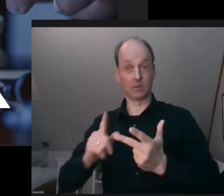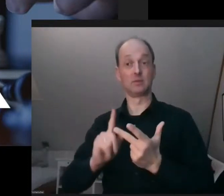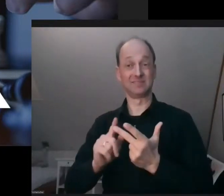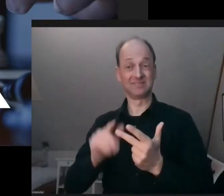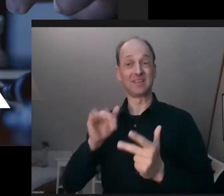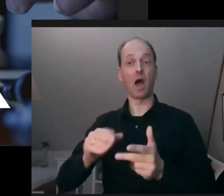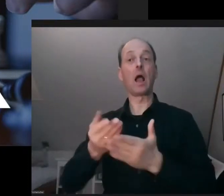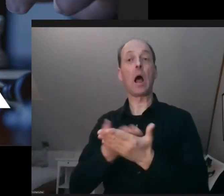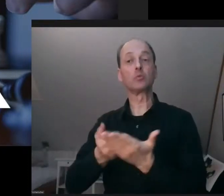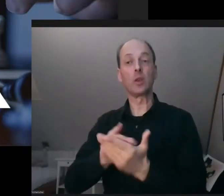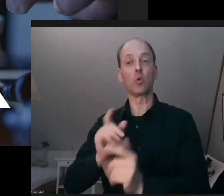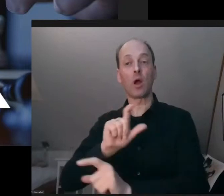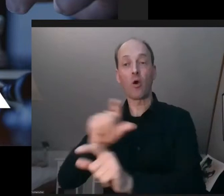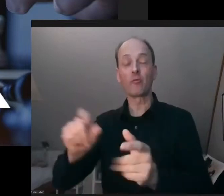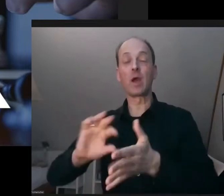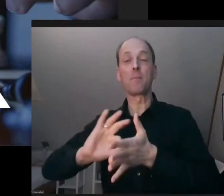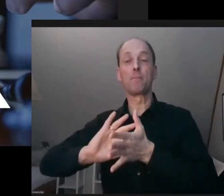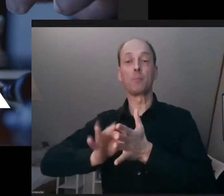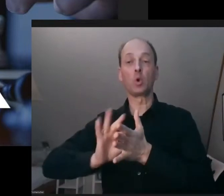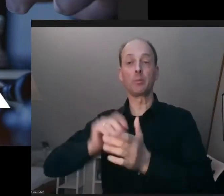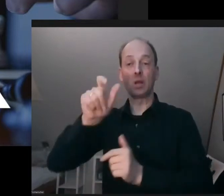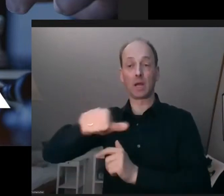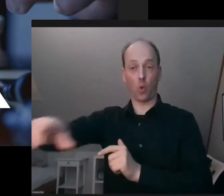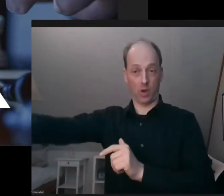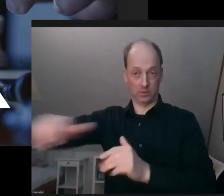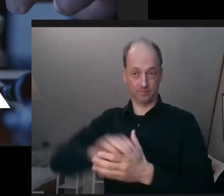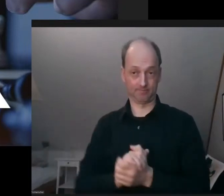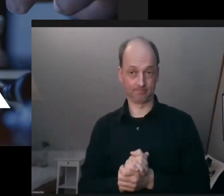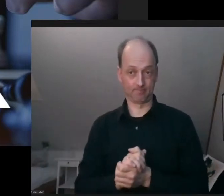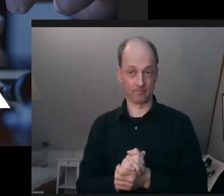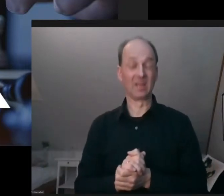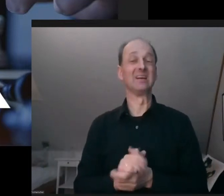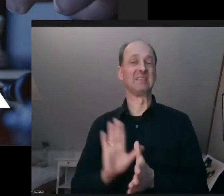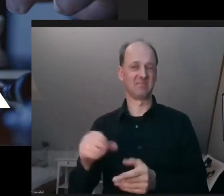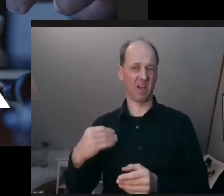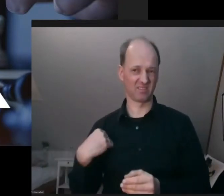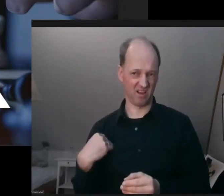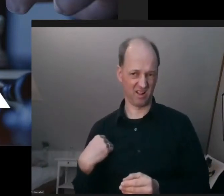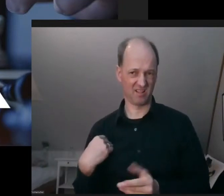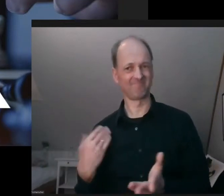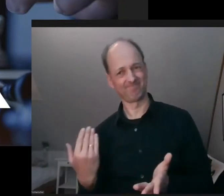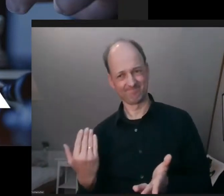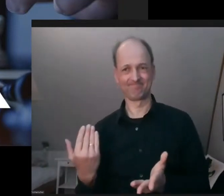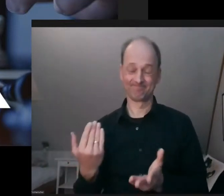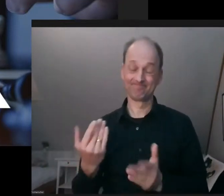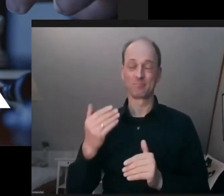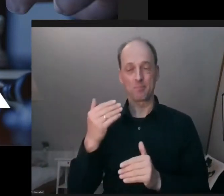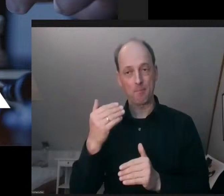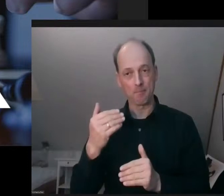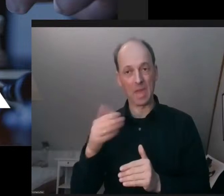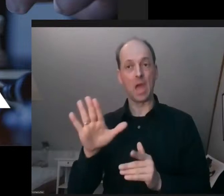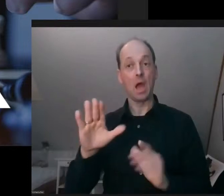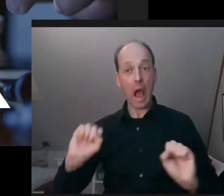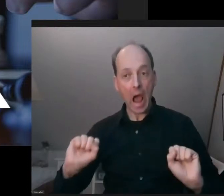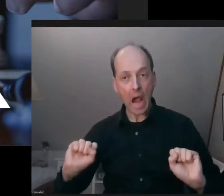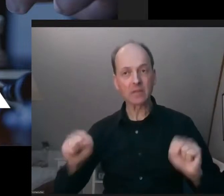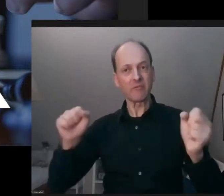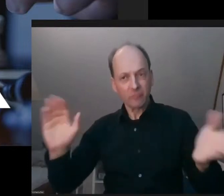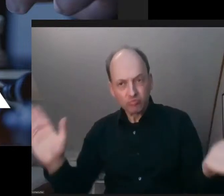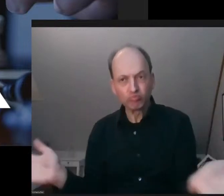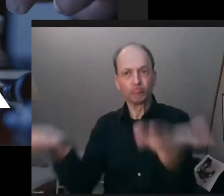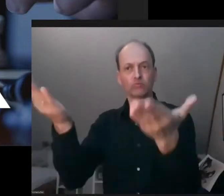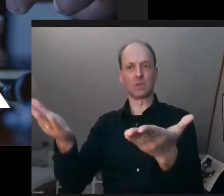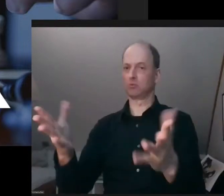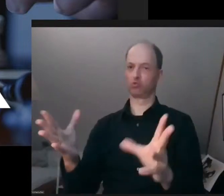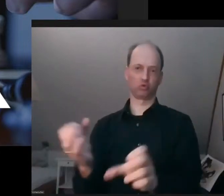up multipliers, and the big disadvantage here is that most of the time you cannot